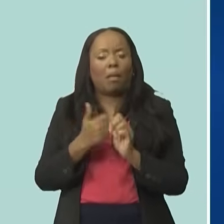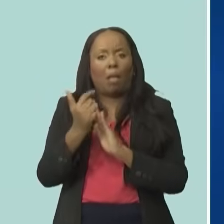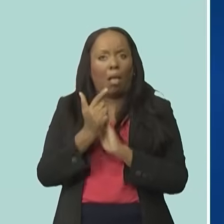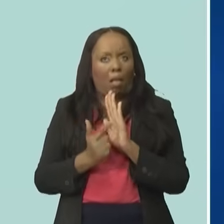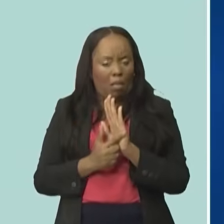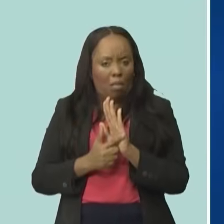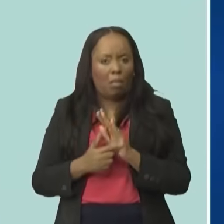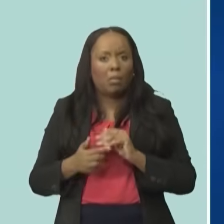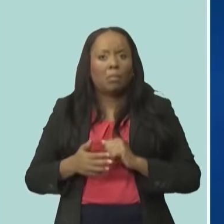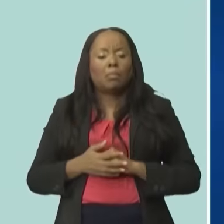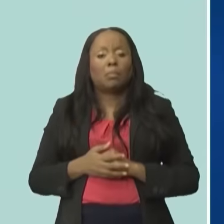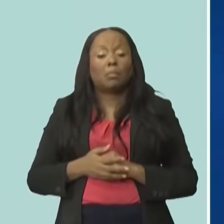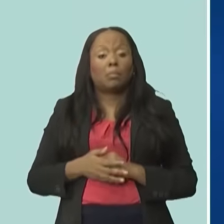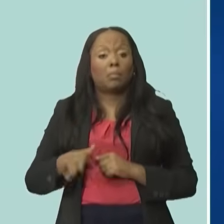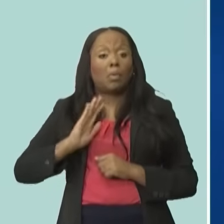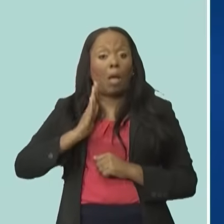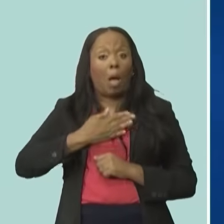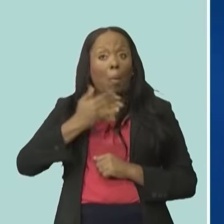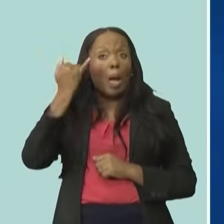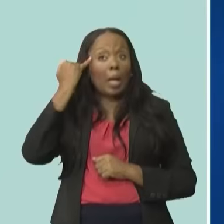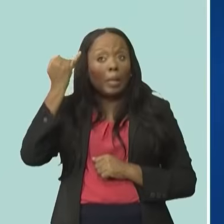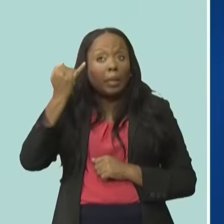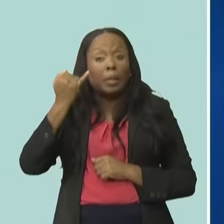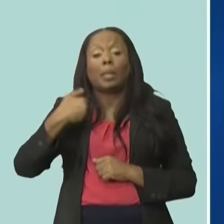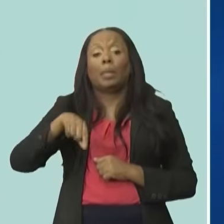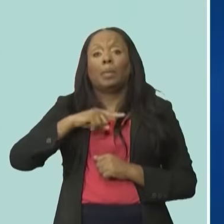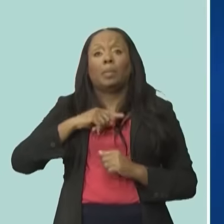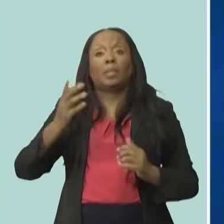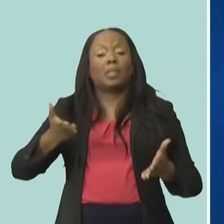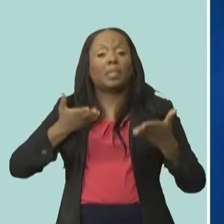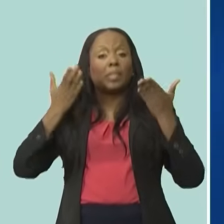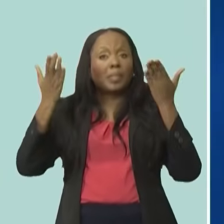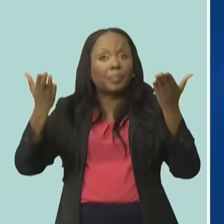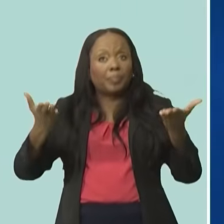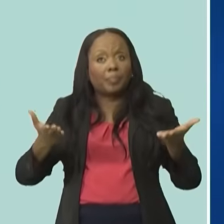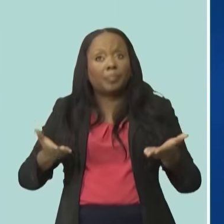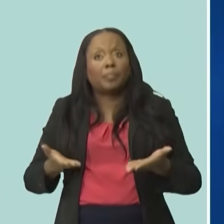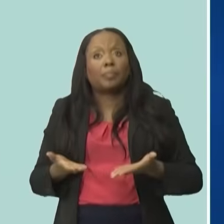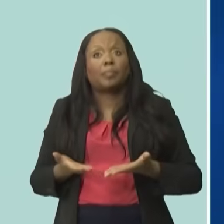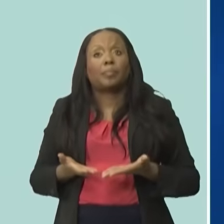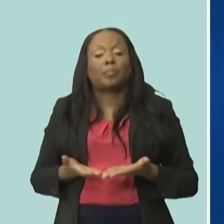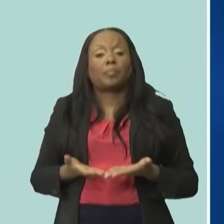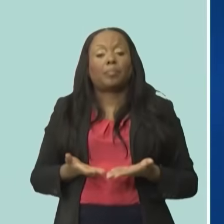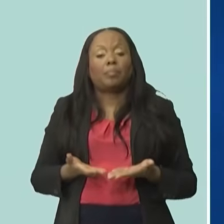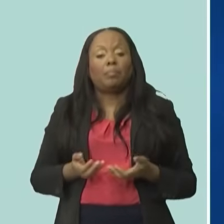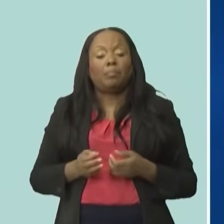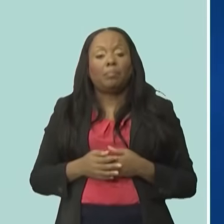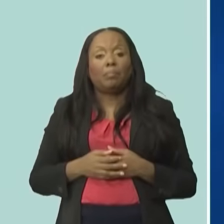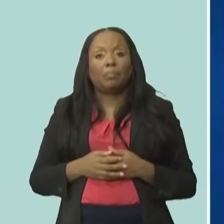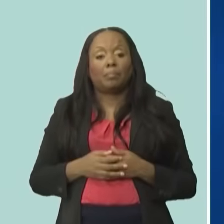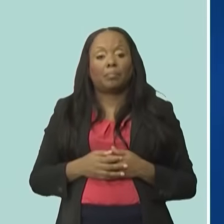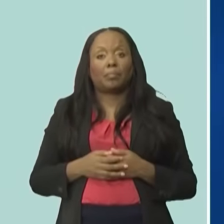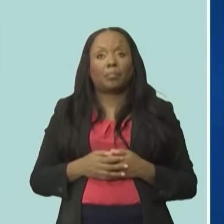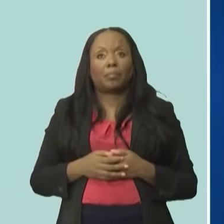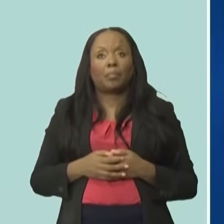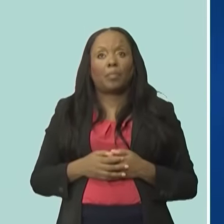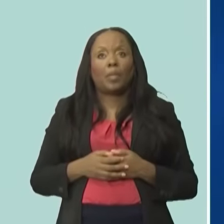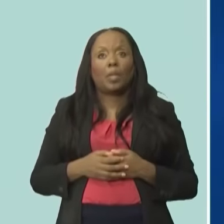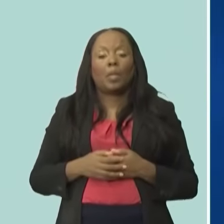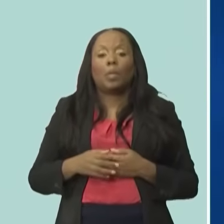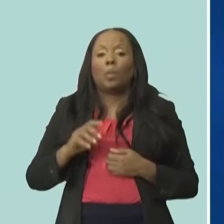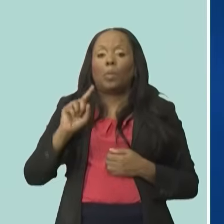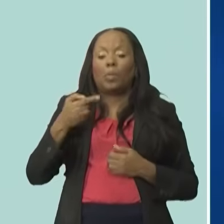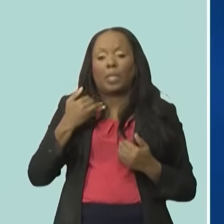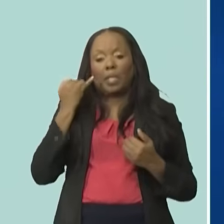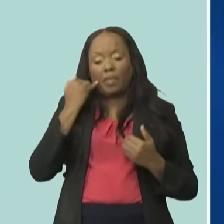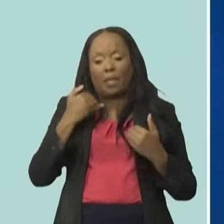to suggest that these exercises would be done only by the grant of a warrant,